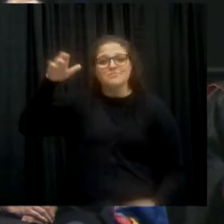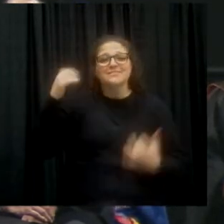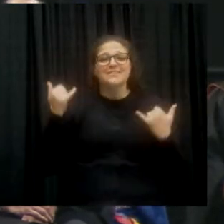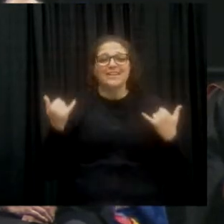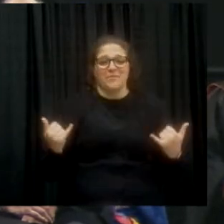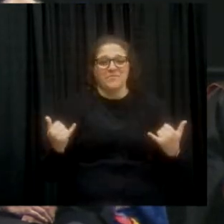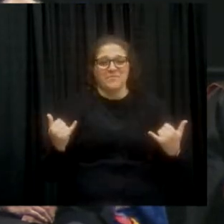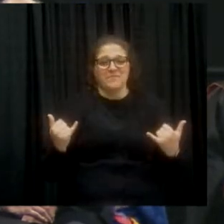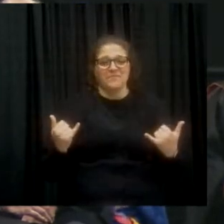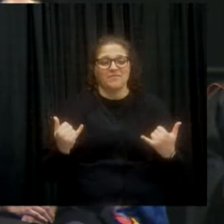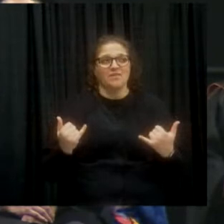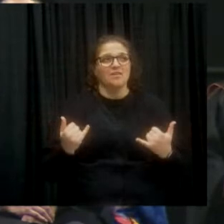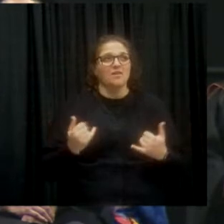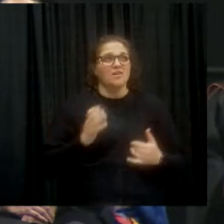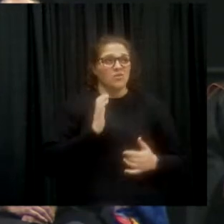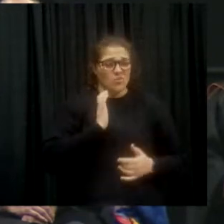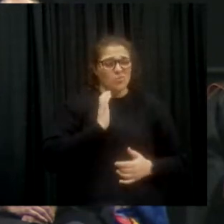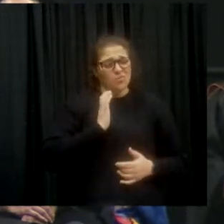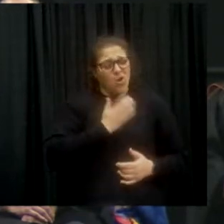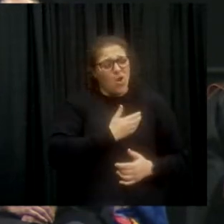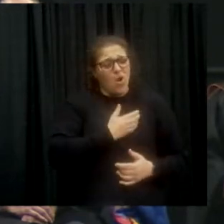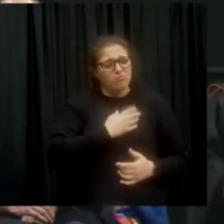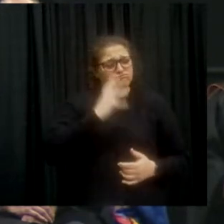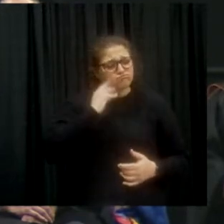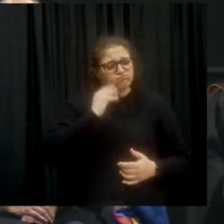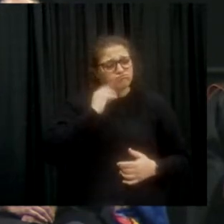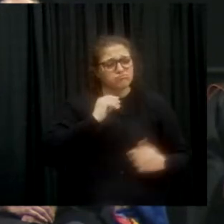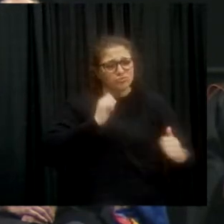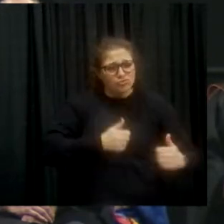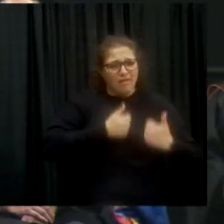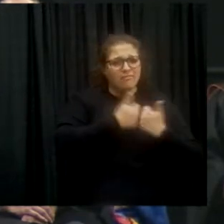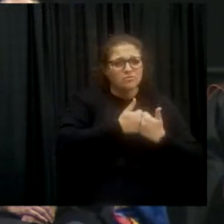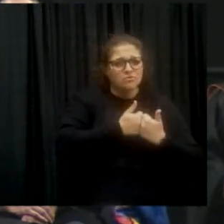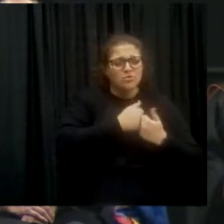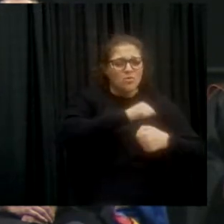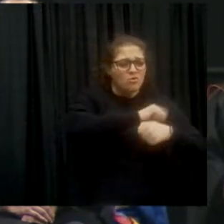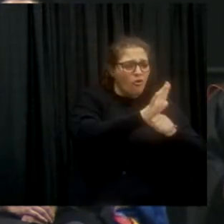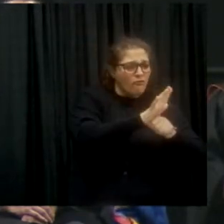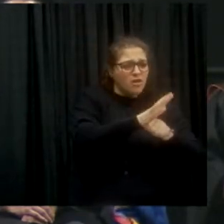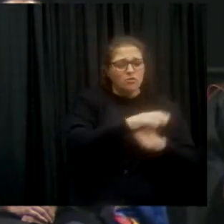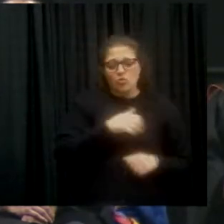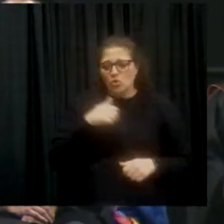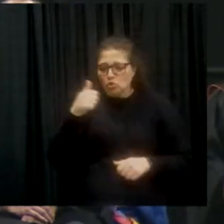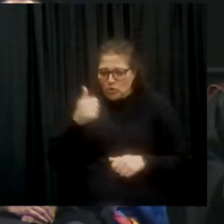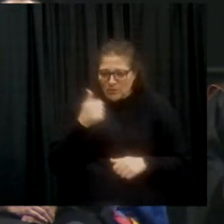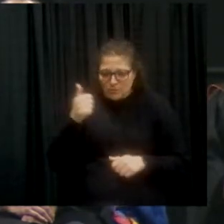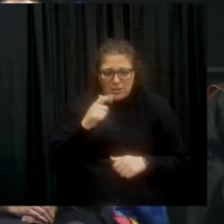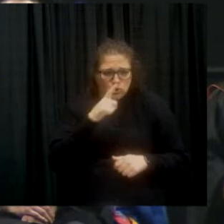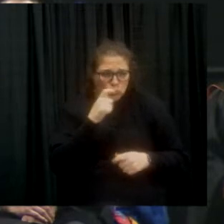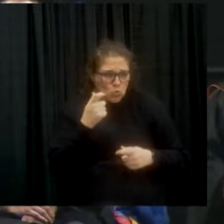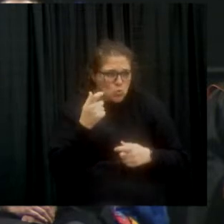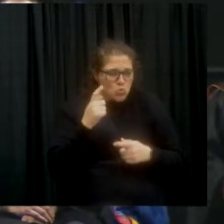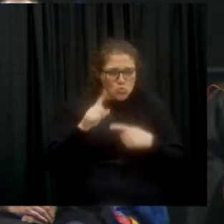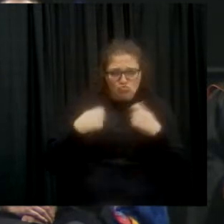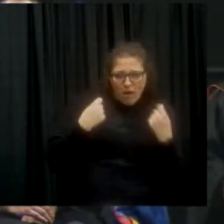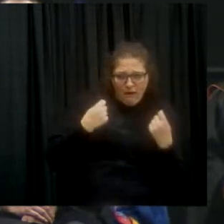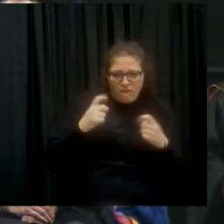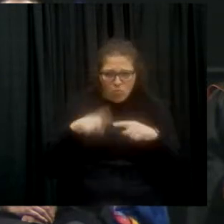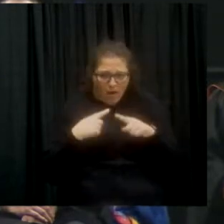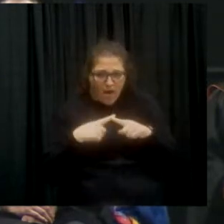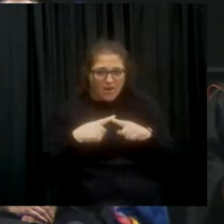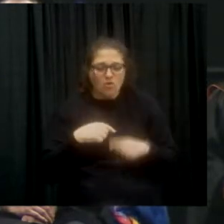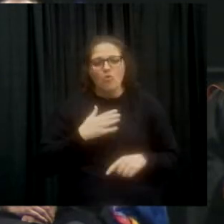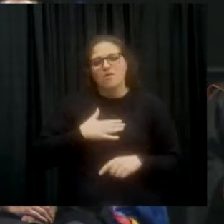until now. Despite our hard times facing COVID, or working out transportation schedules, or dealing with